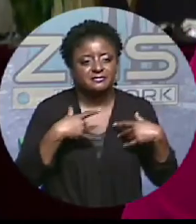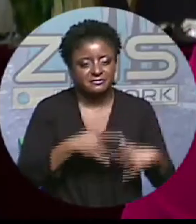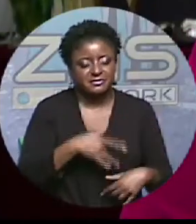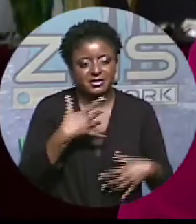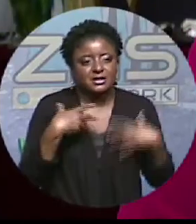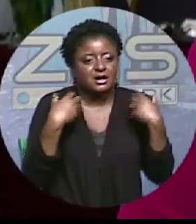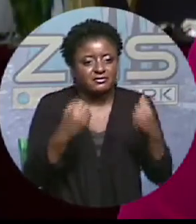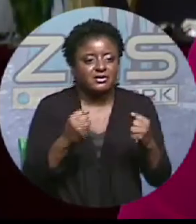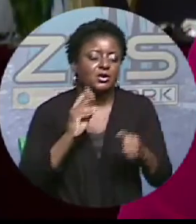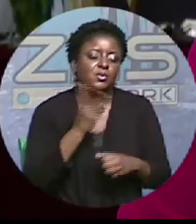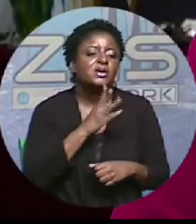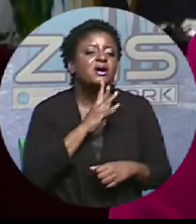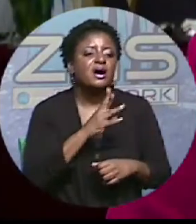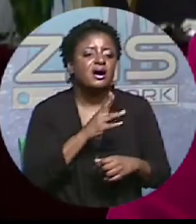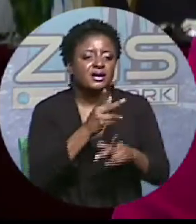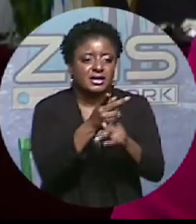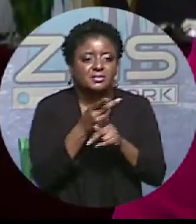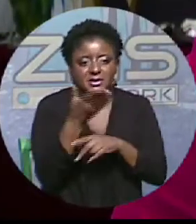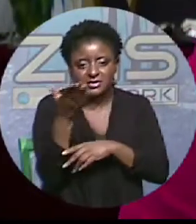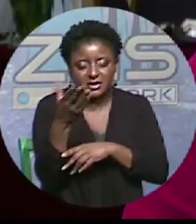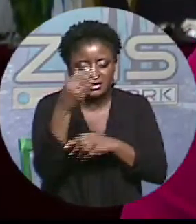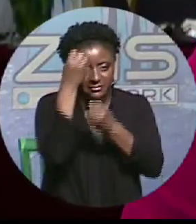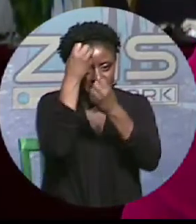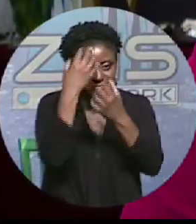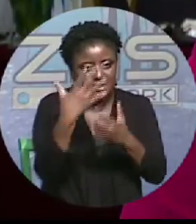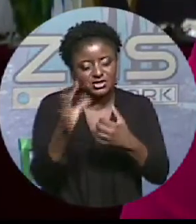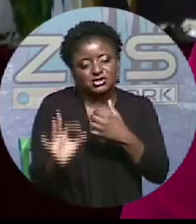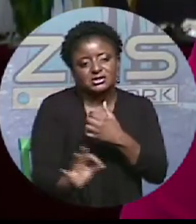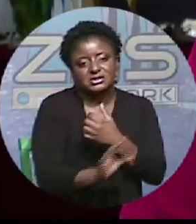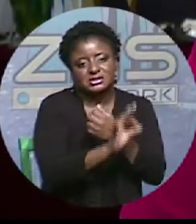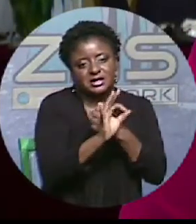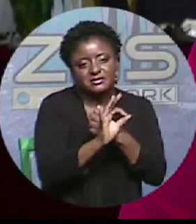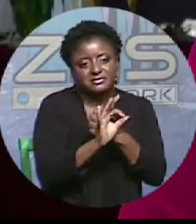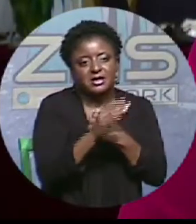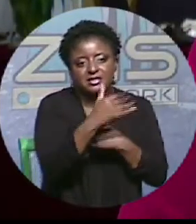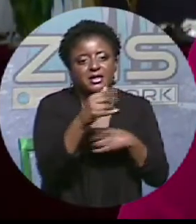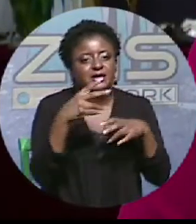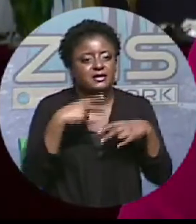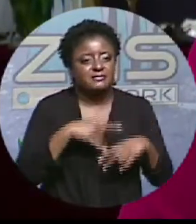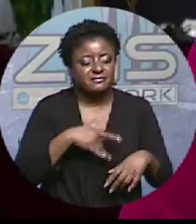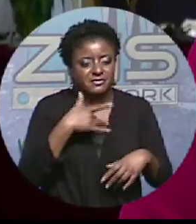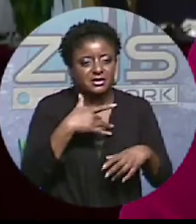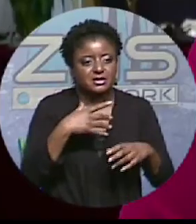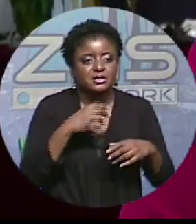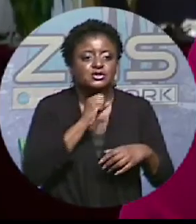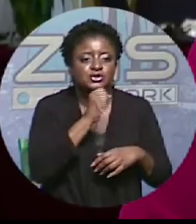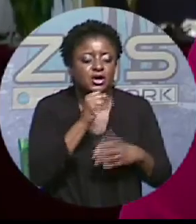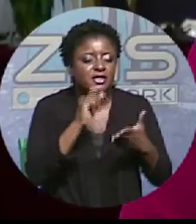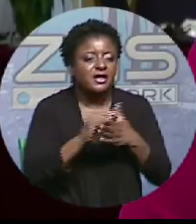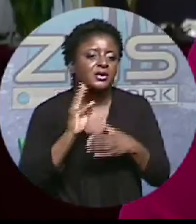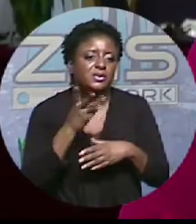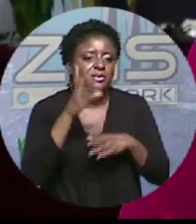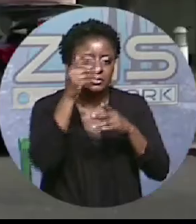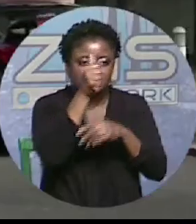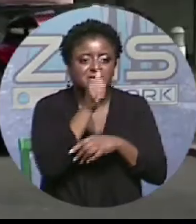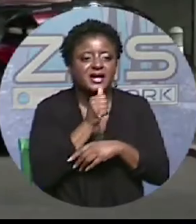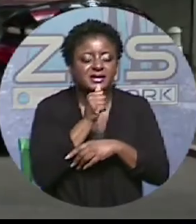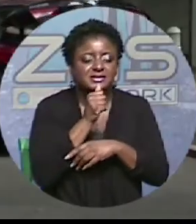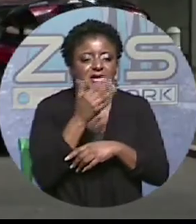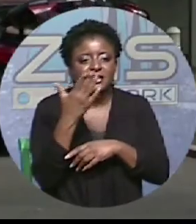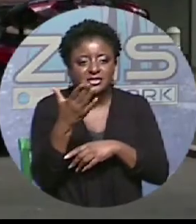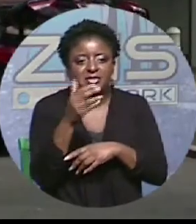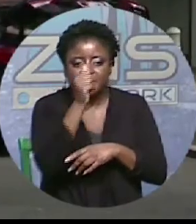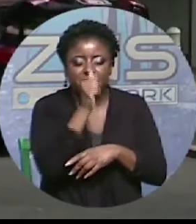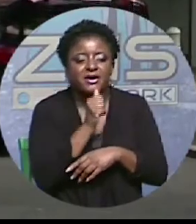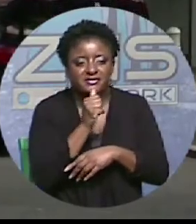their information. They can feel confident that we are going to do everything in our power to protect their confidentiality. And those